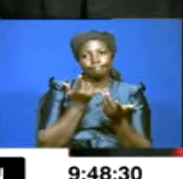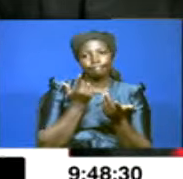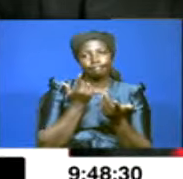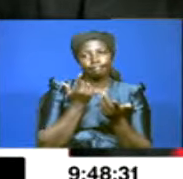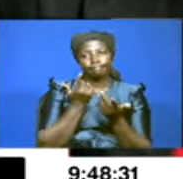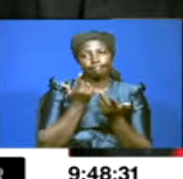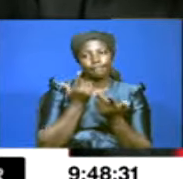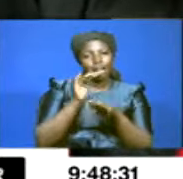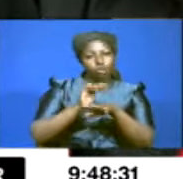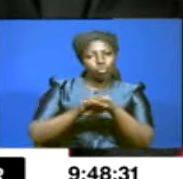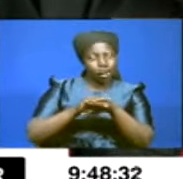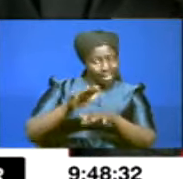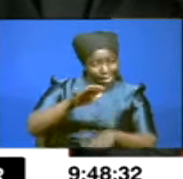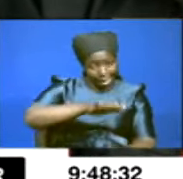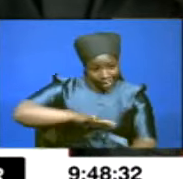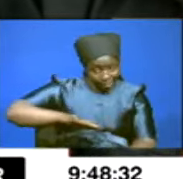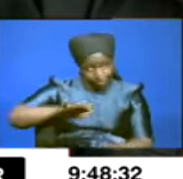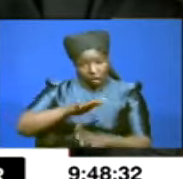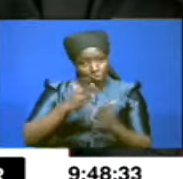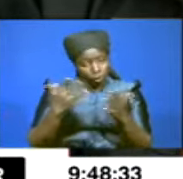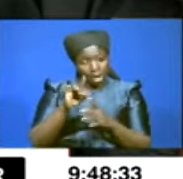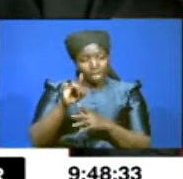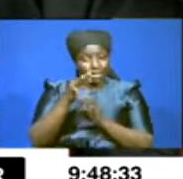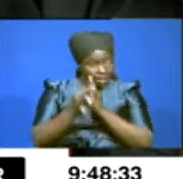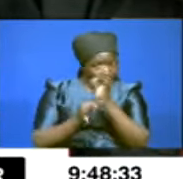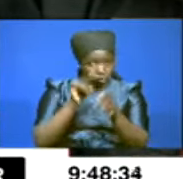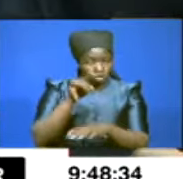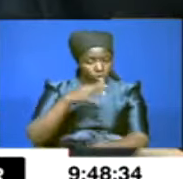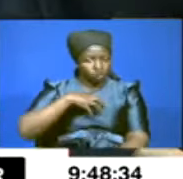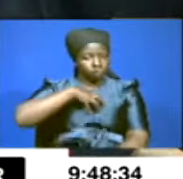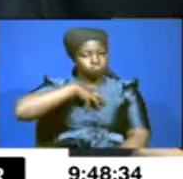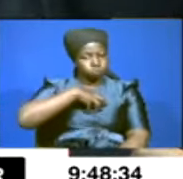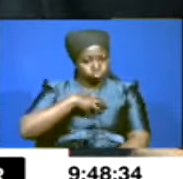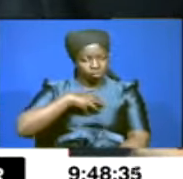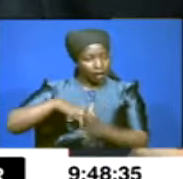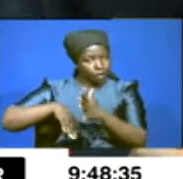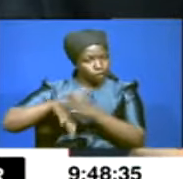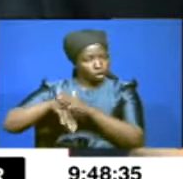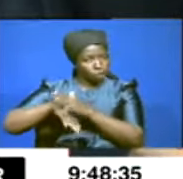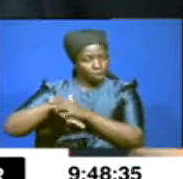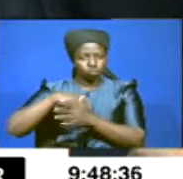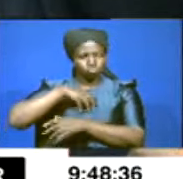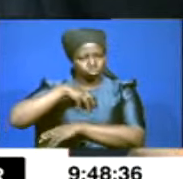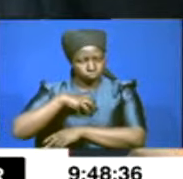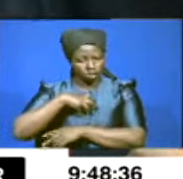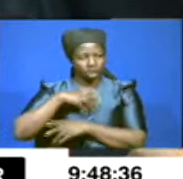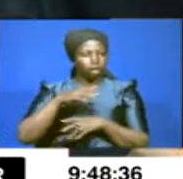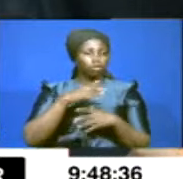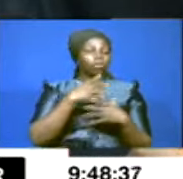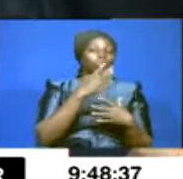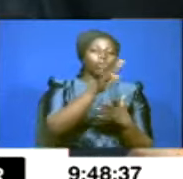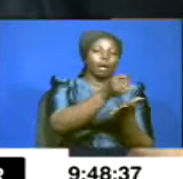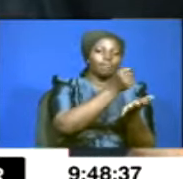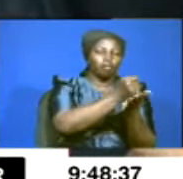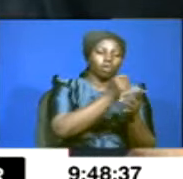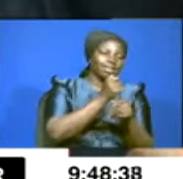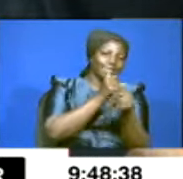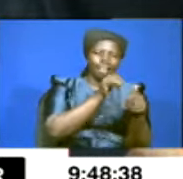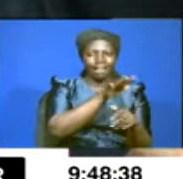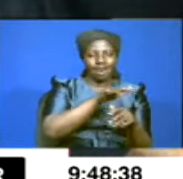environment where if you retire, you're absorbed somewhere. Tunachoomba sana nataka kuona uchaguzi